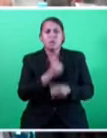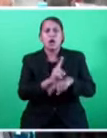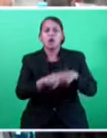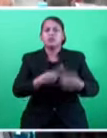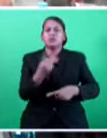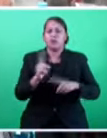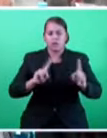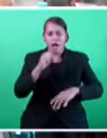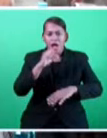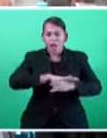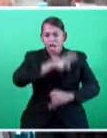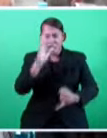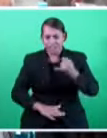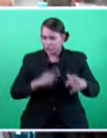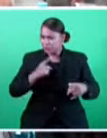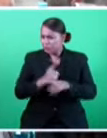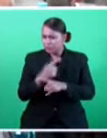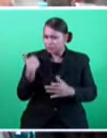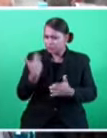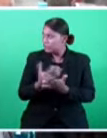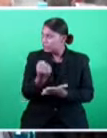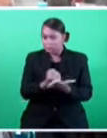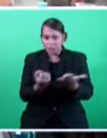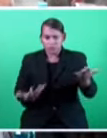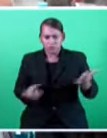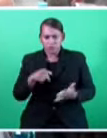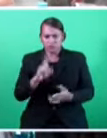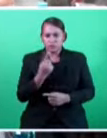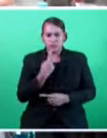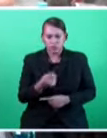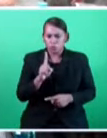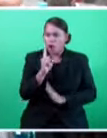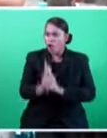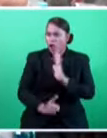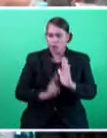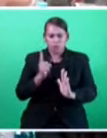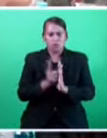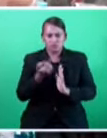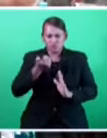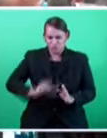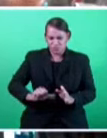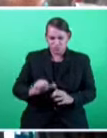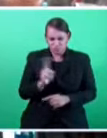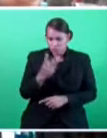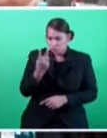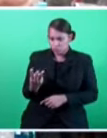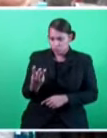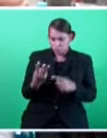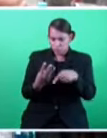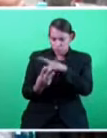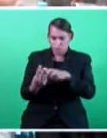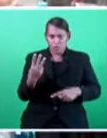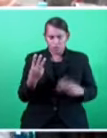week statement, Order 35.2 says, 1 hour is allowed for each three members, may each speak for